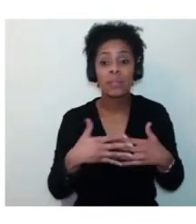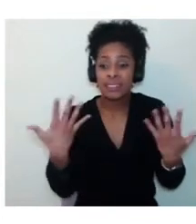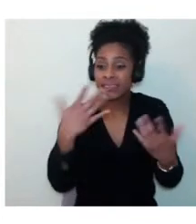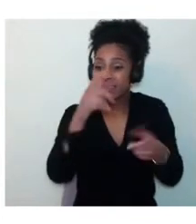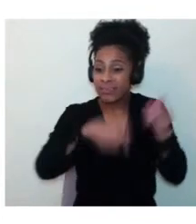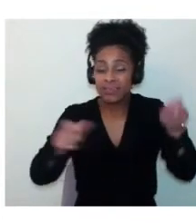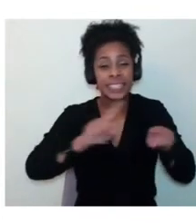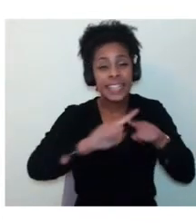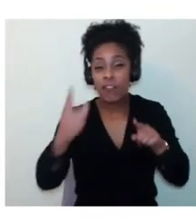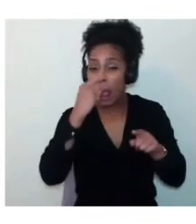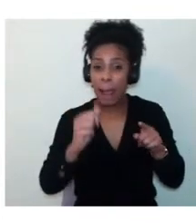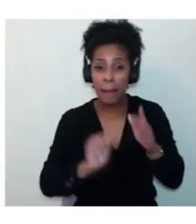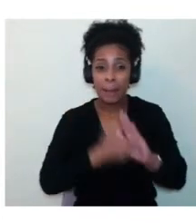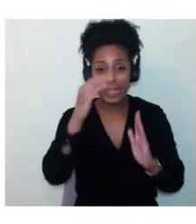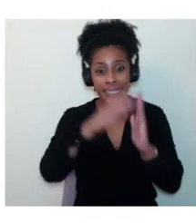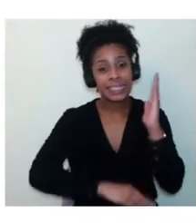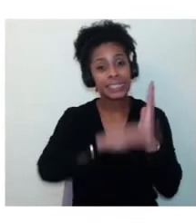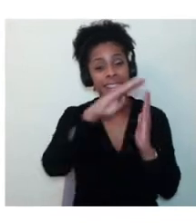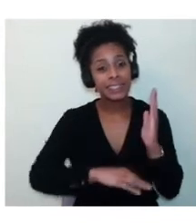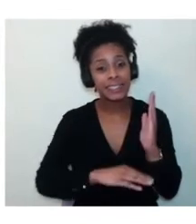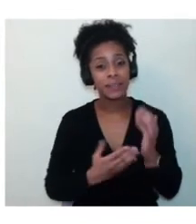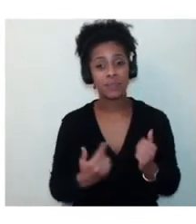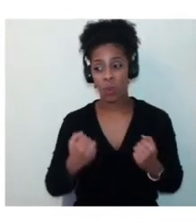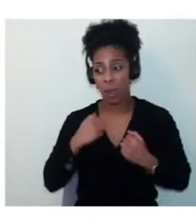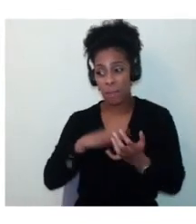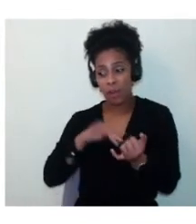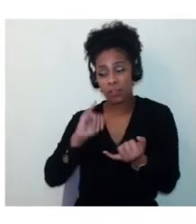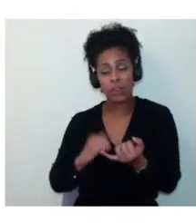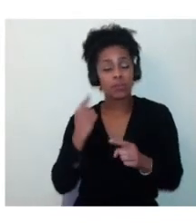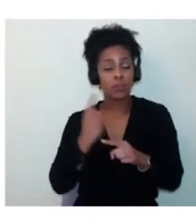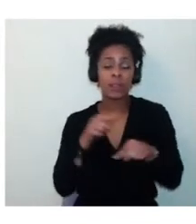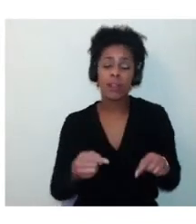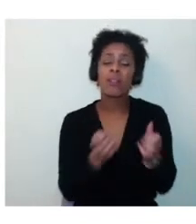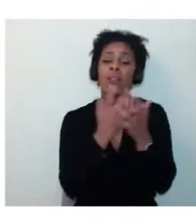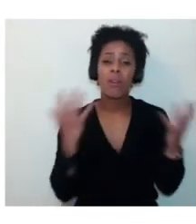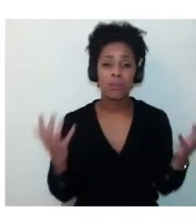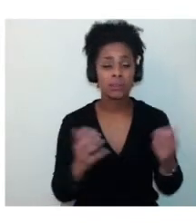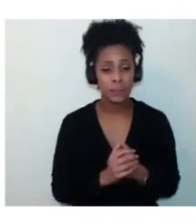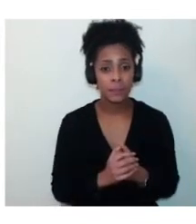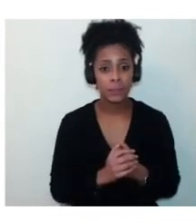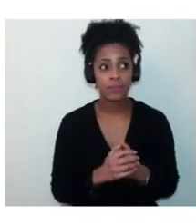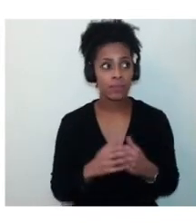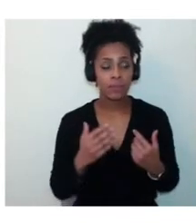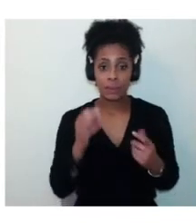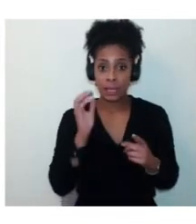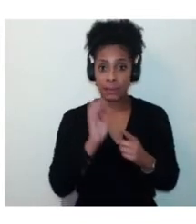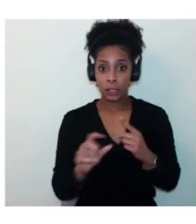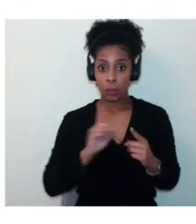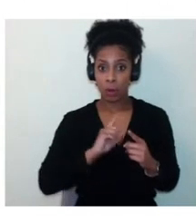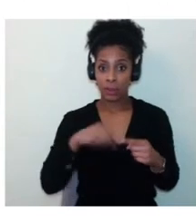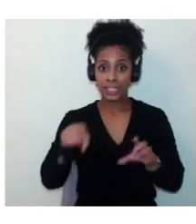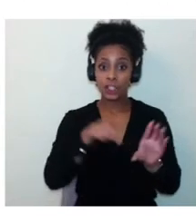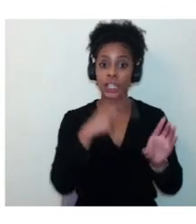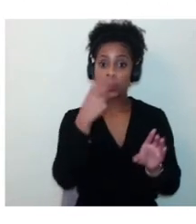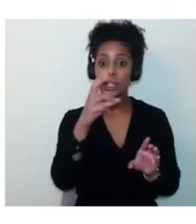at Microsoft. And I definitely think, there's a renewed sense of urgency given the events of 2020 for companies to